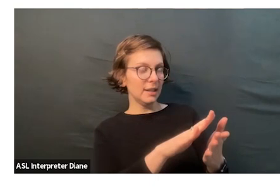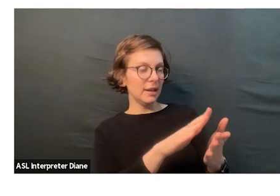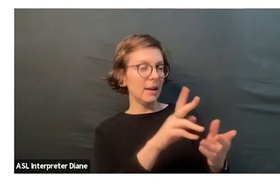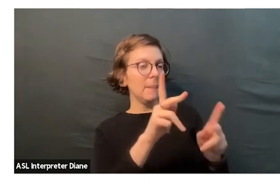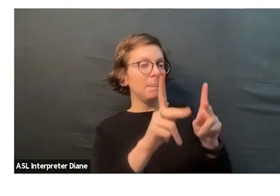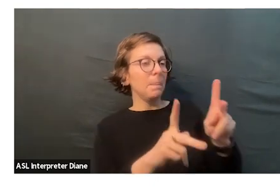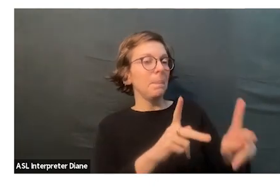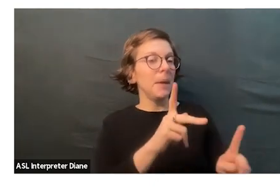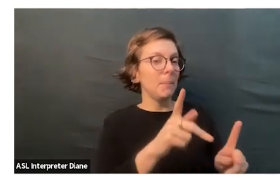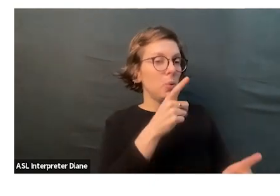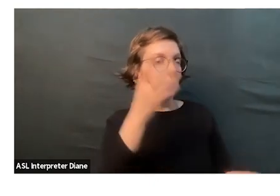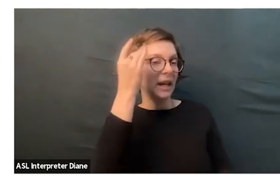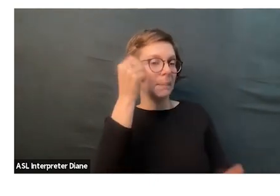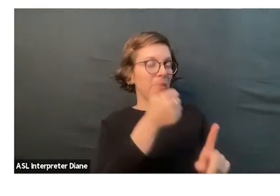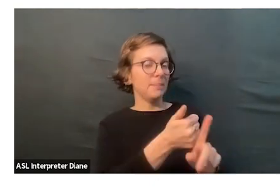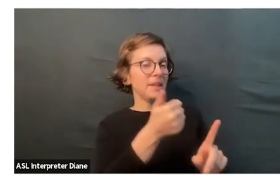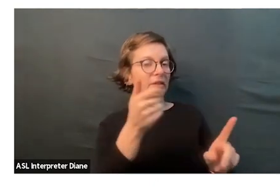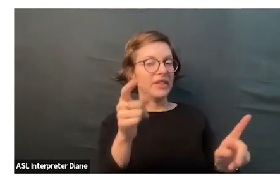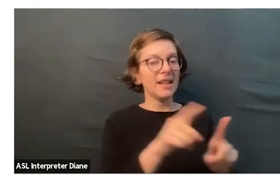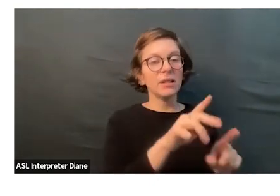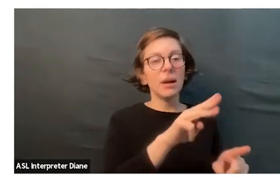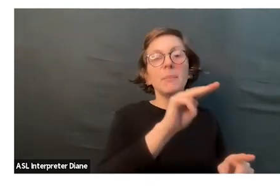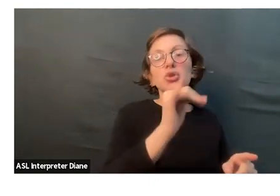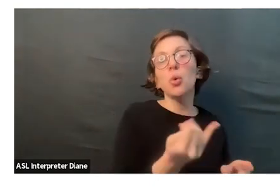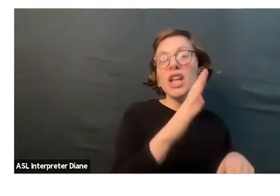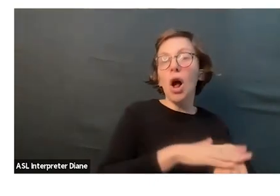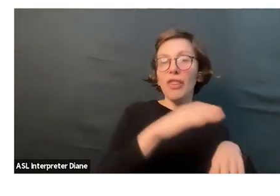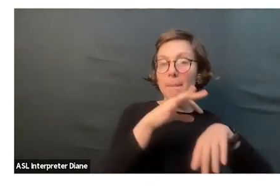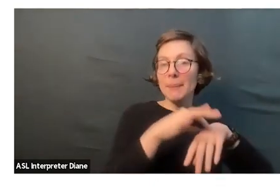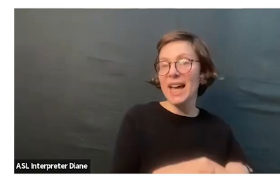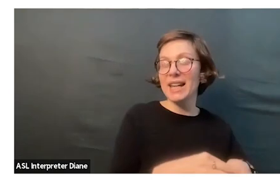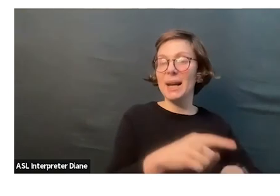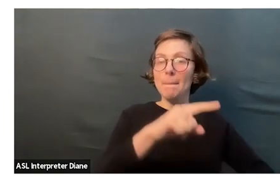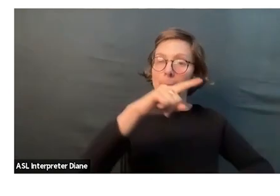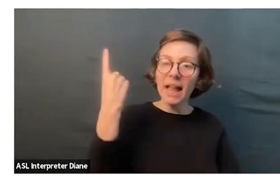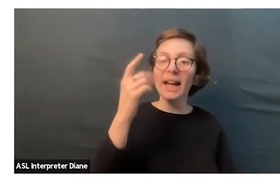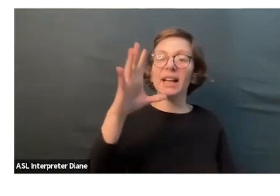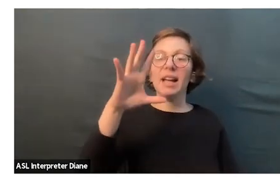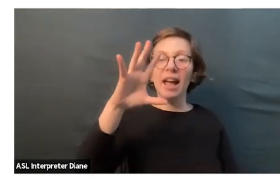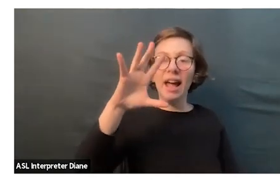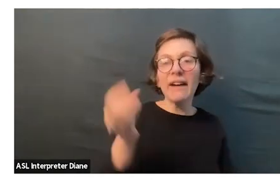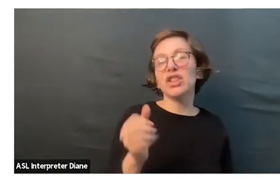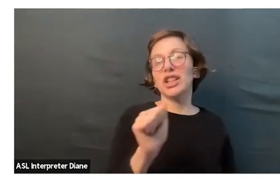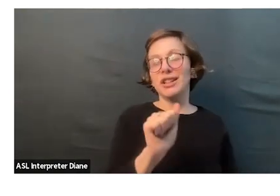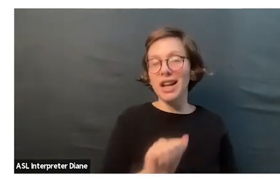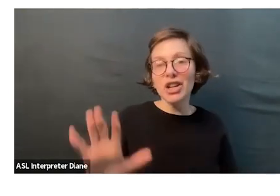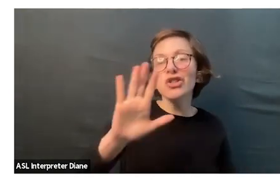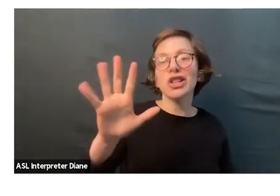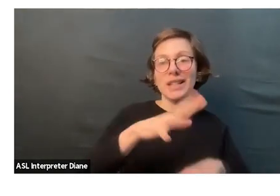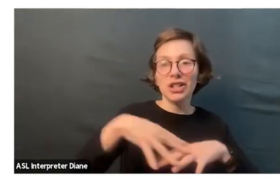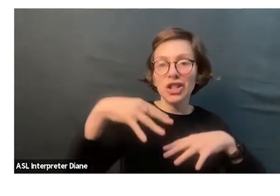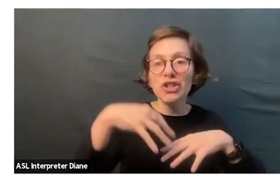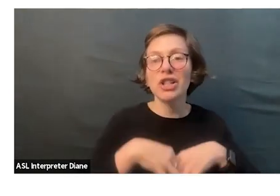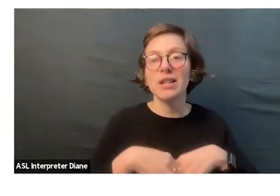world's population, making them the global majority now. And with current growth rates, notwithstanding COVID-19